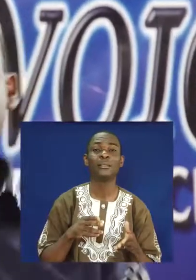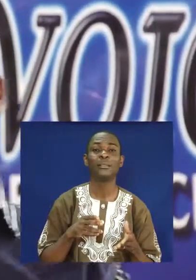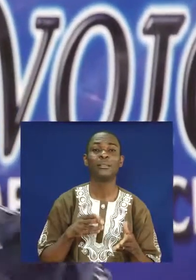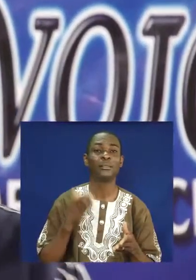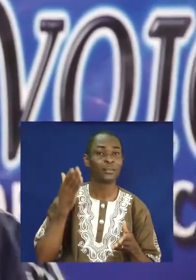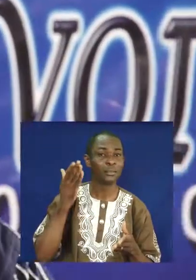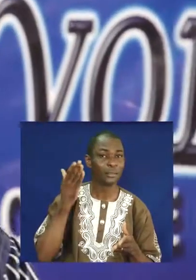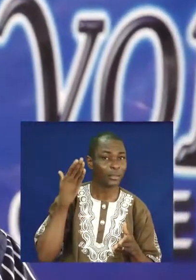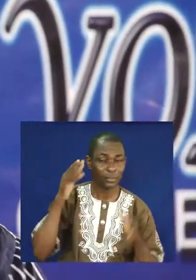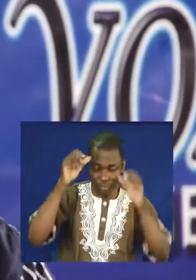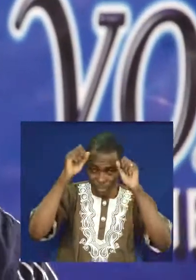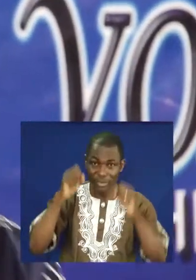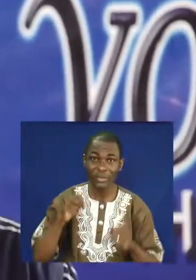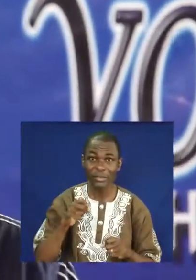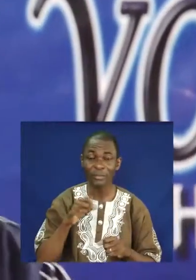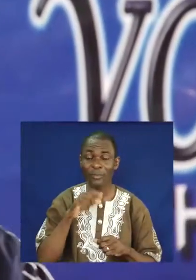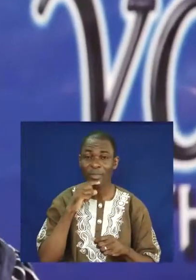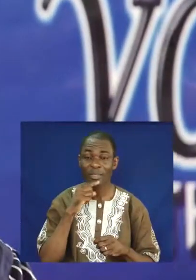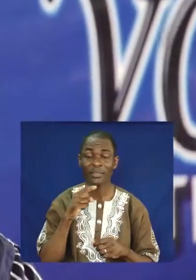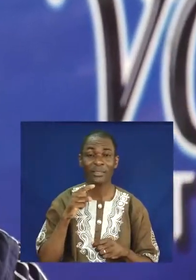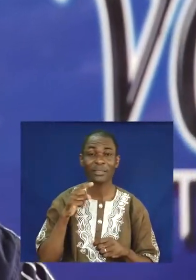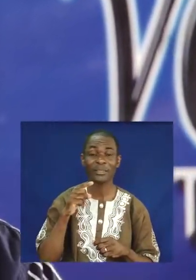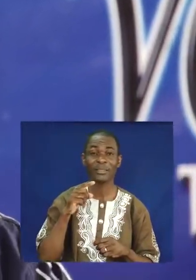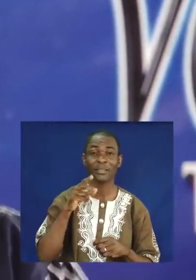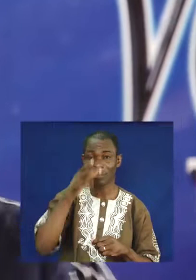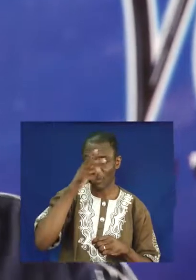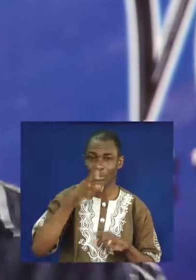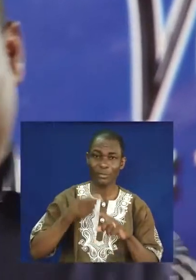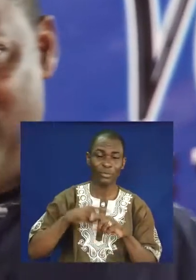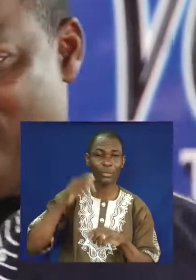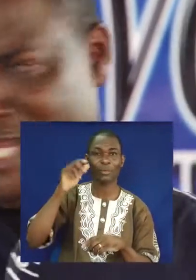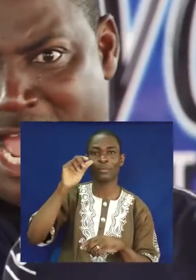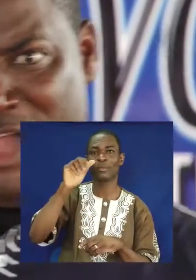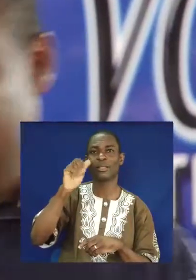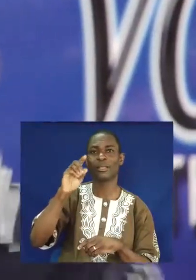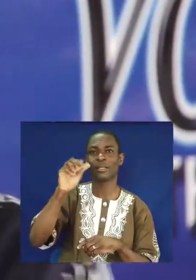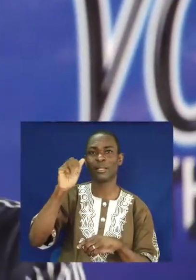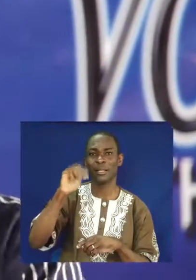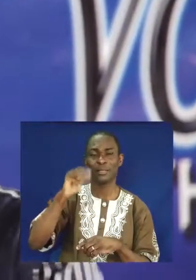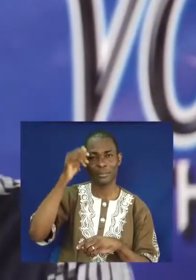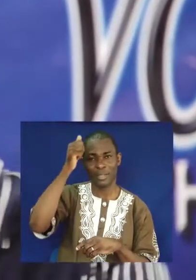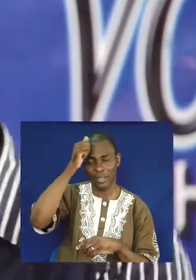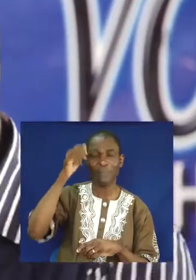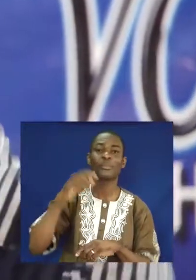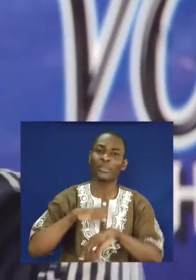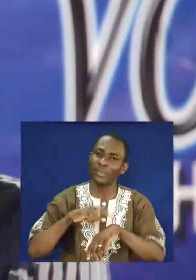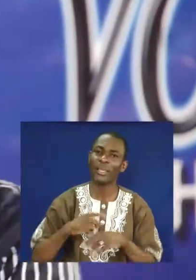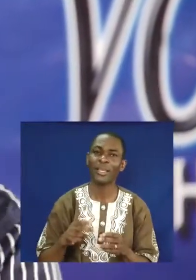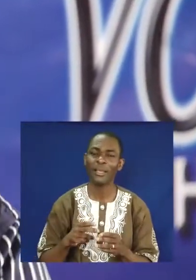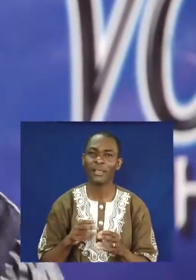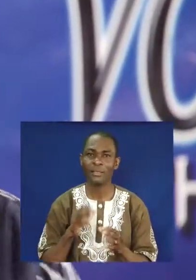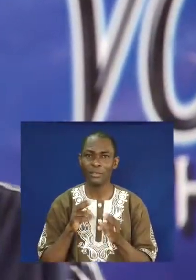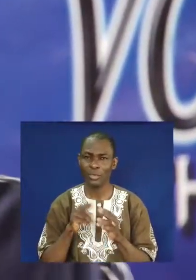know omye no nyina amamu mu no uhunu corruption e wum ye nte o ma we say mu na o mampani dada ndi